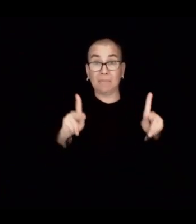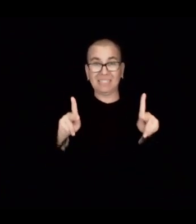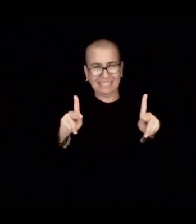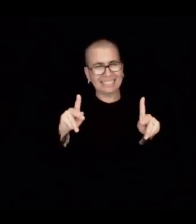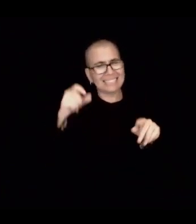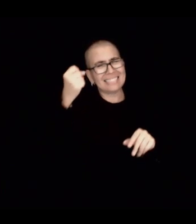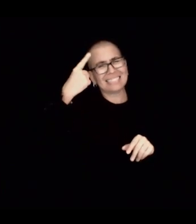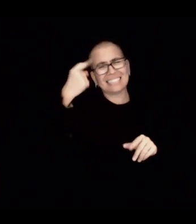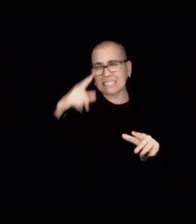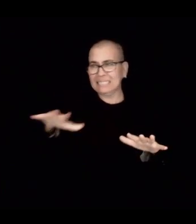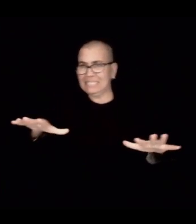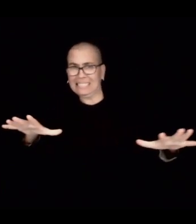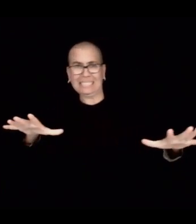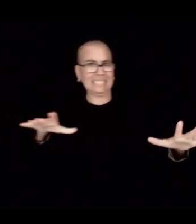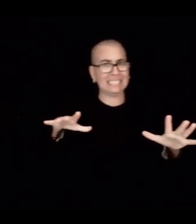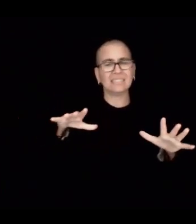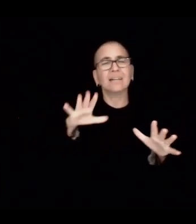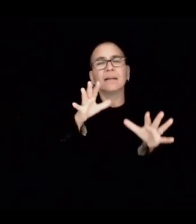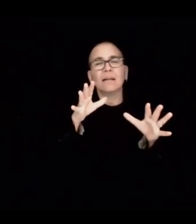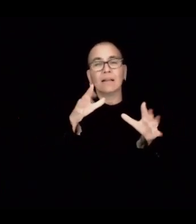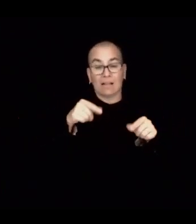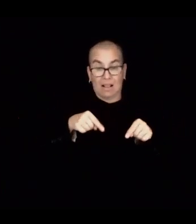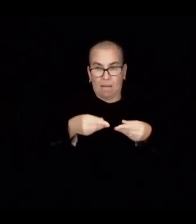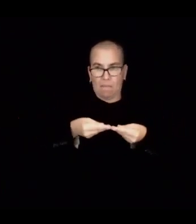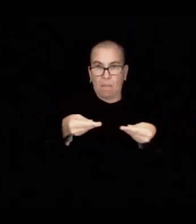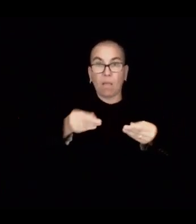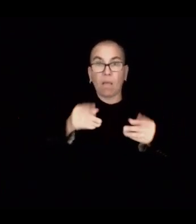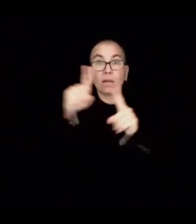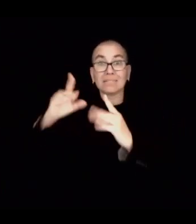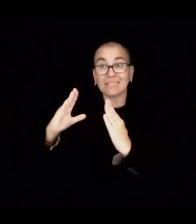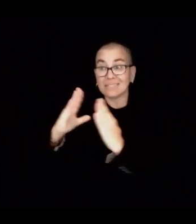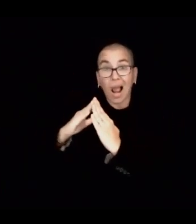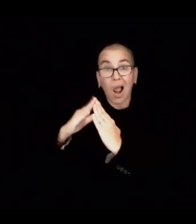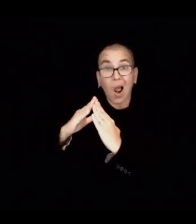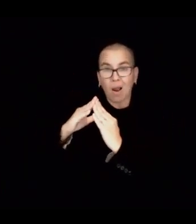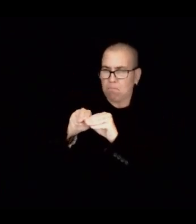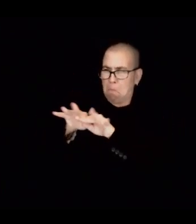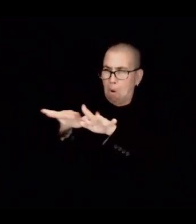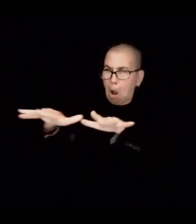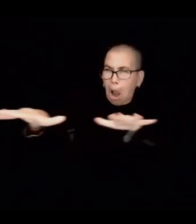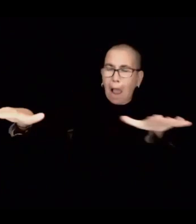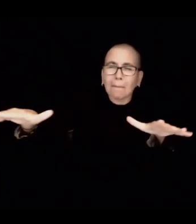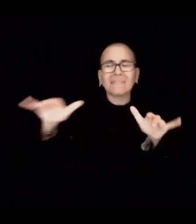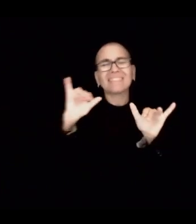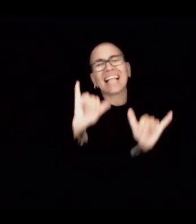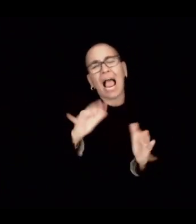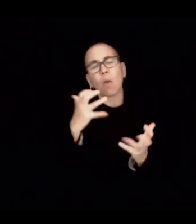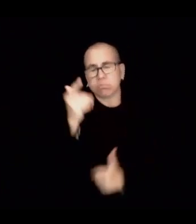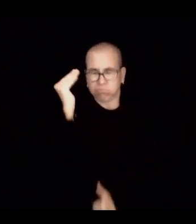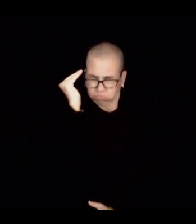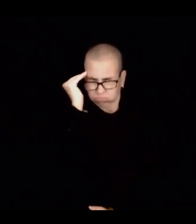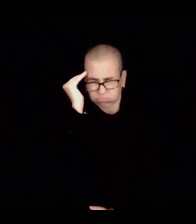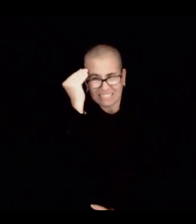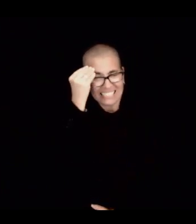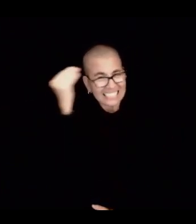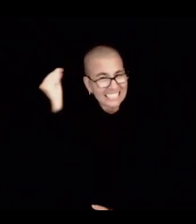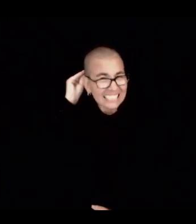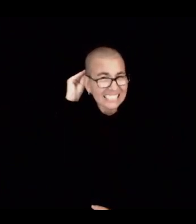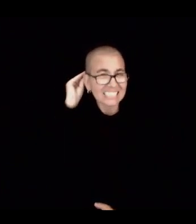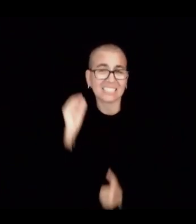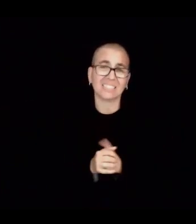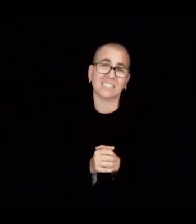community and individuals who may be at greater risk. So with that, I will turn it back over to Mike. We can open